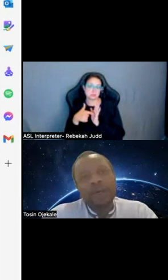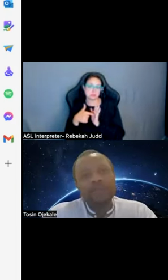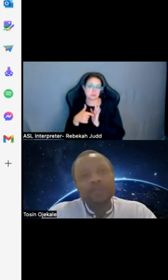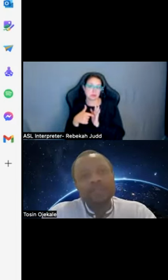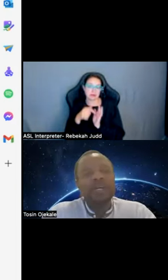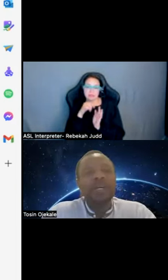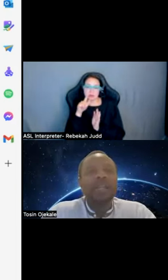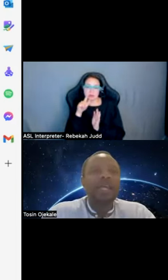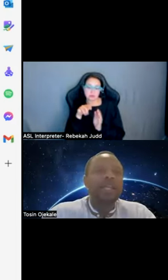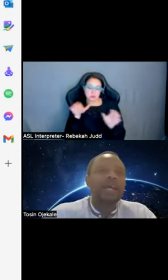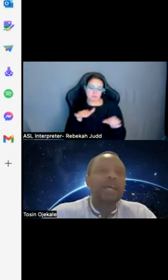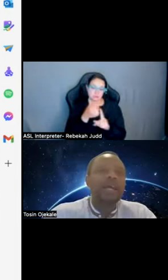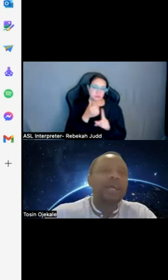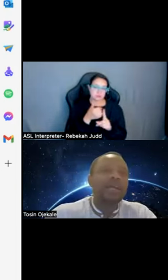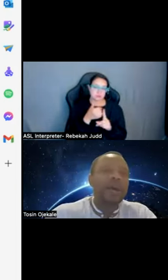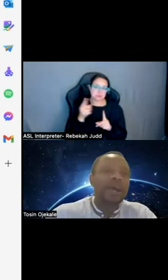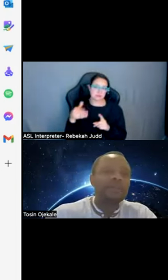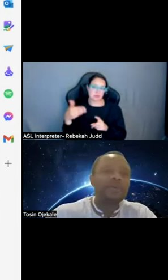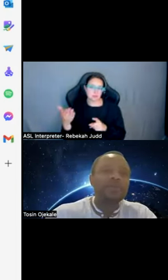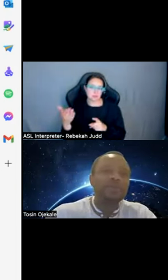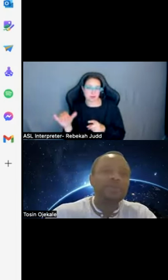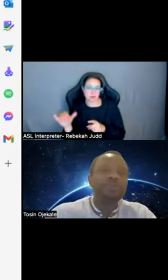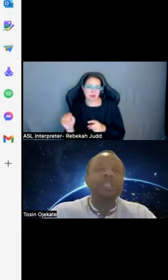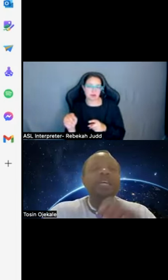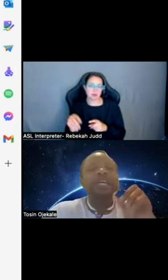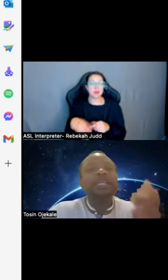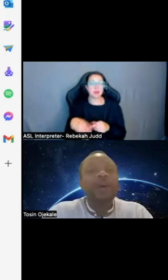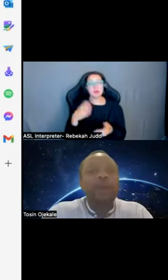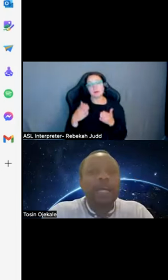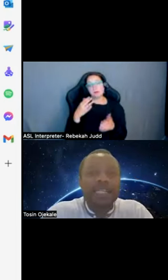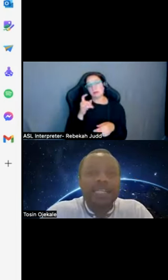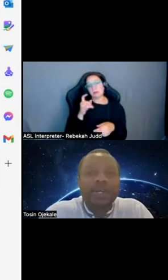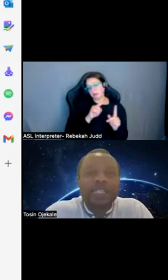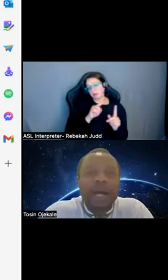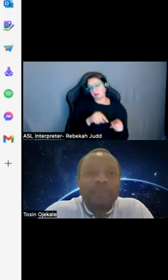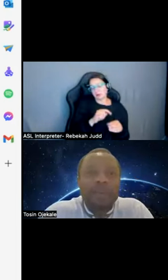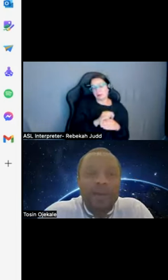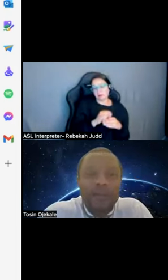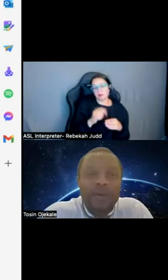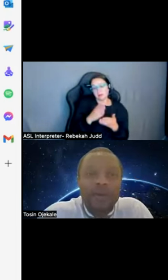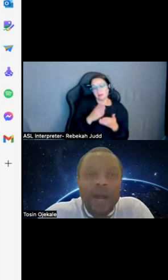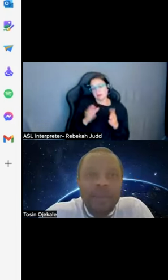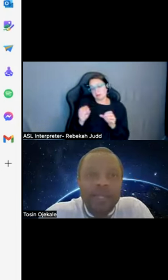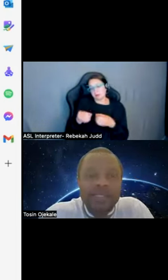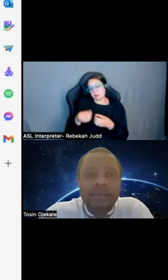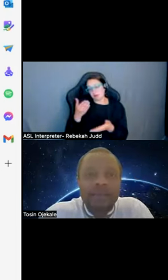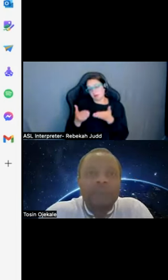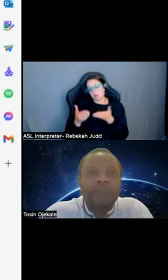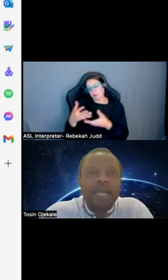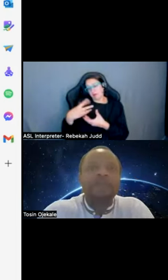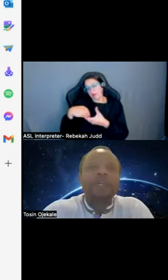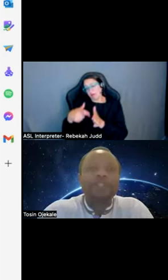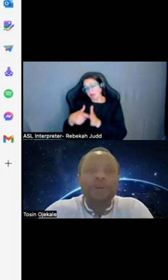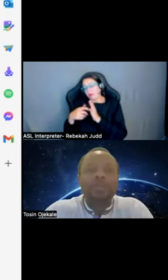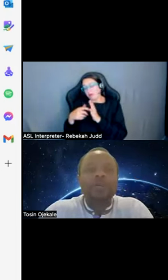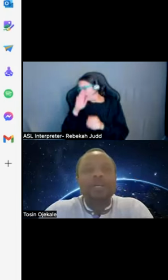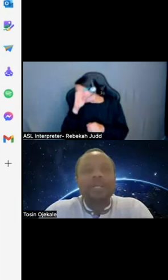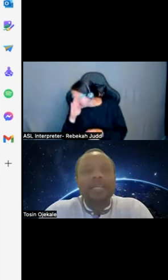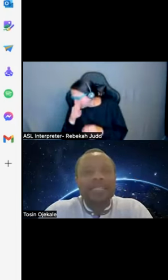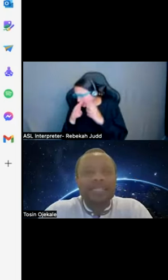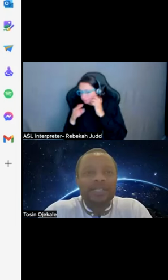if you haven't, then you might have to go through that training. In some organization, it might be part of the requirements if you're applying for a